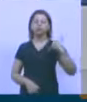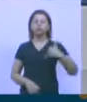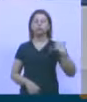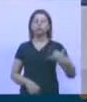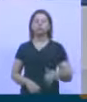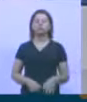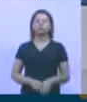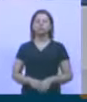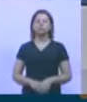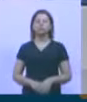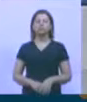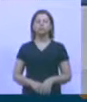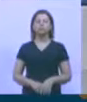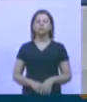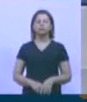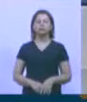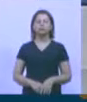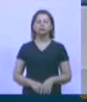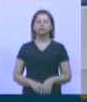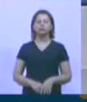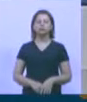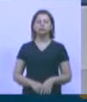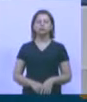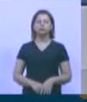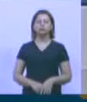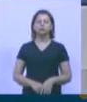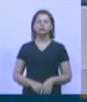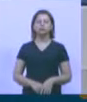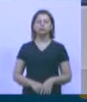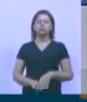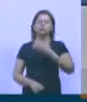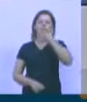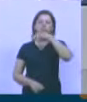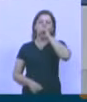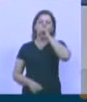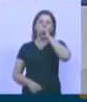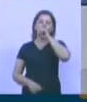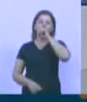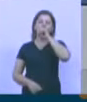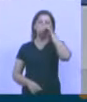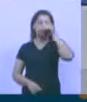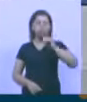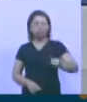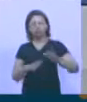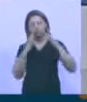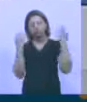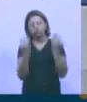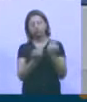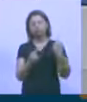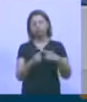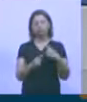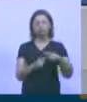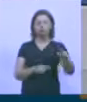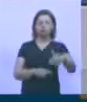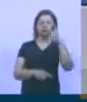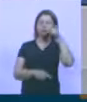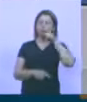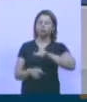her father left the family for another woman. O pai abandonou a família por causa de uma outra